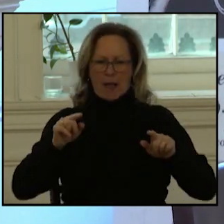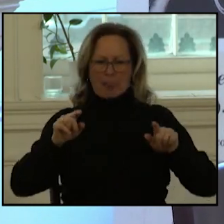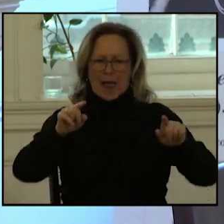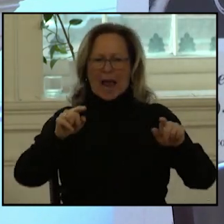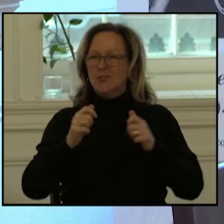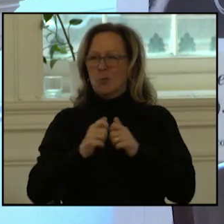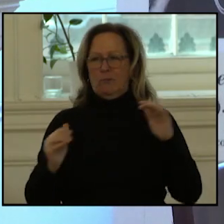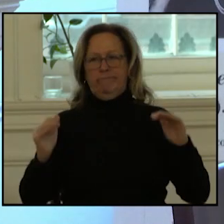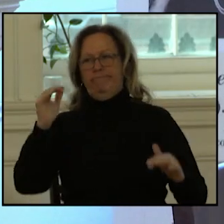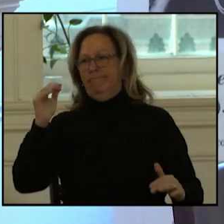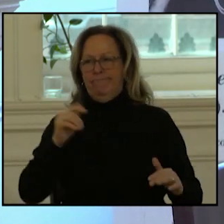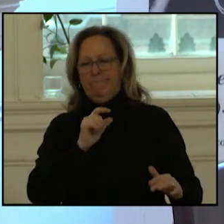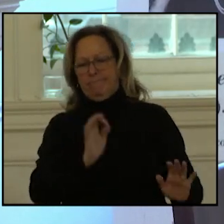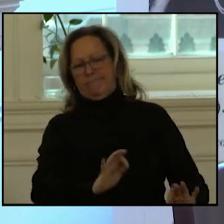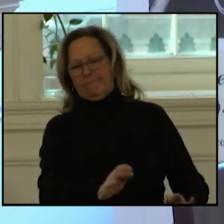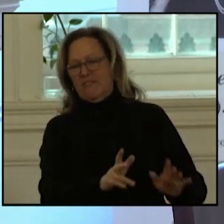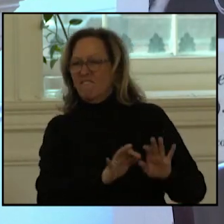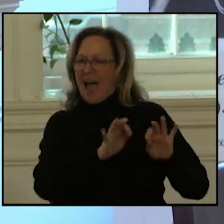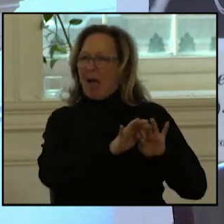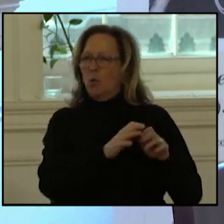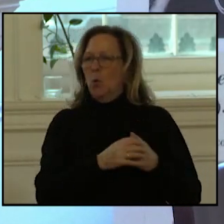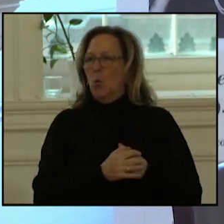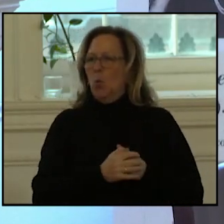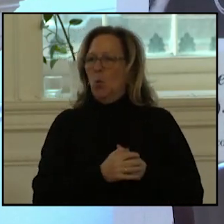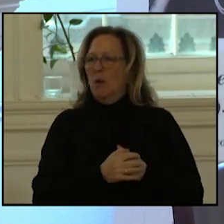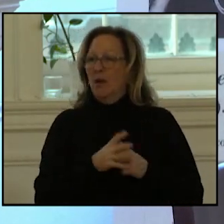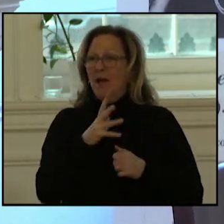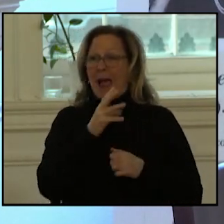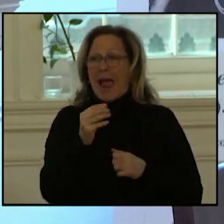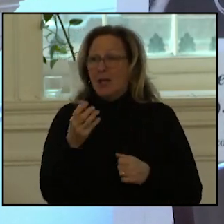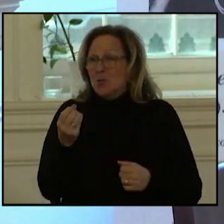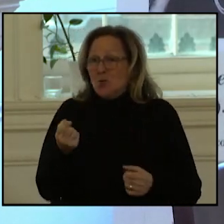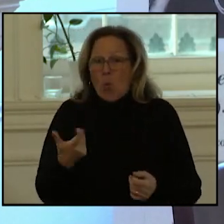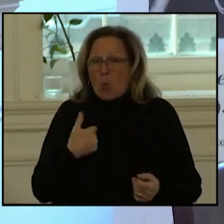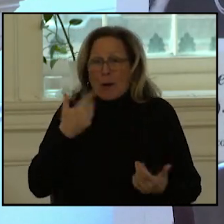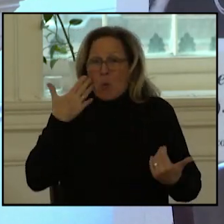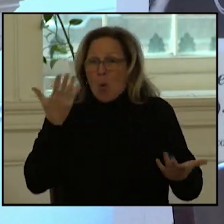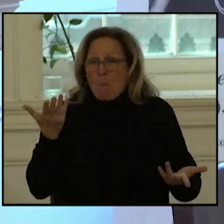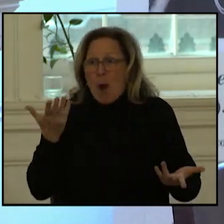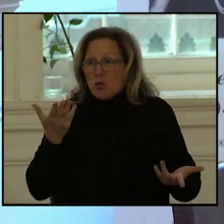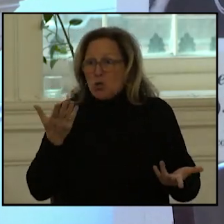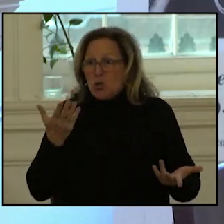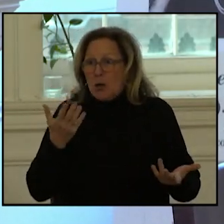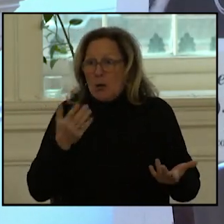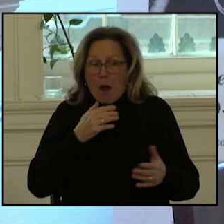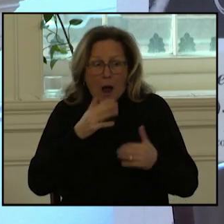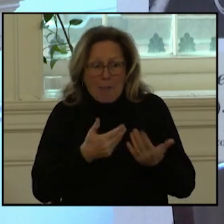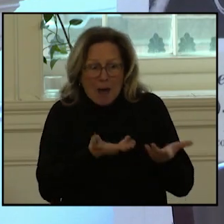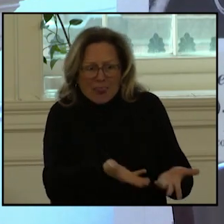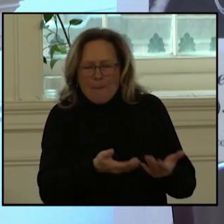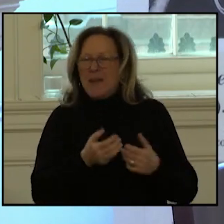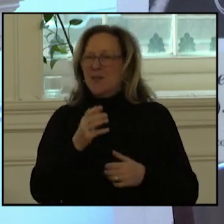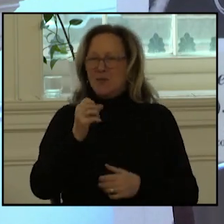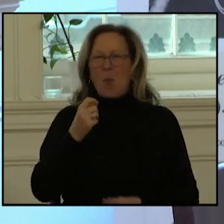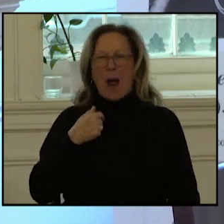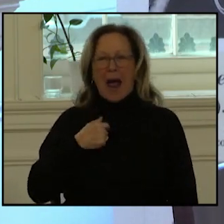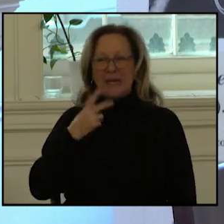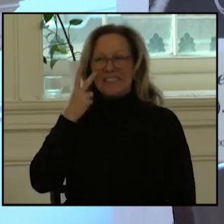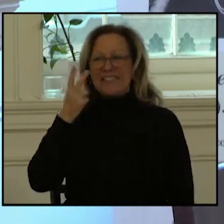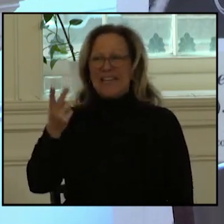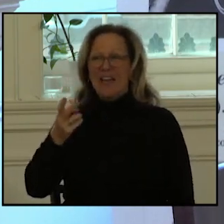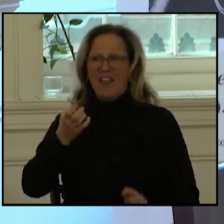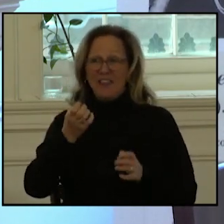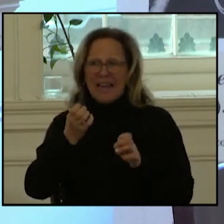and thus would innately come to a place where we wouldn't know much about them. So I see just the attempt to